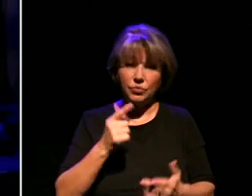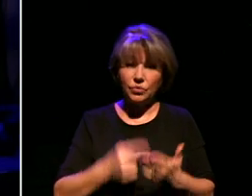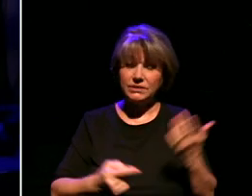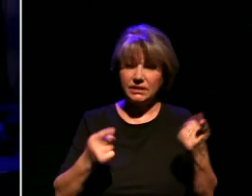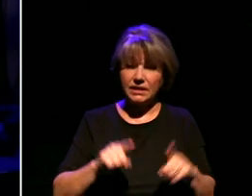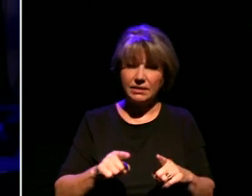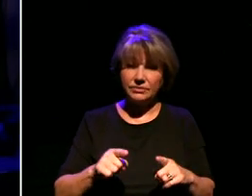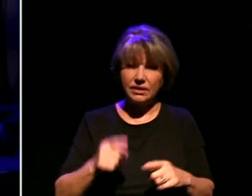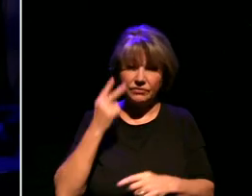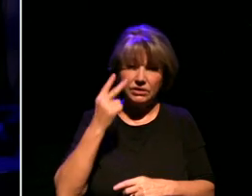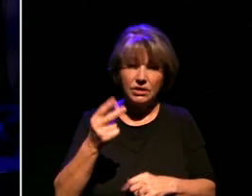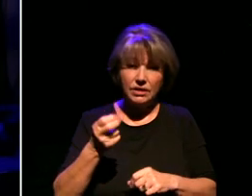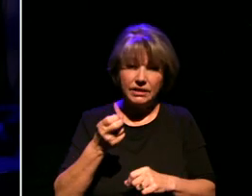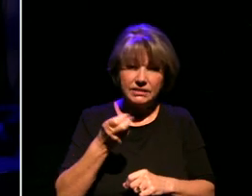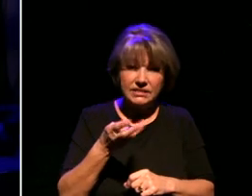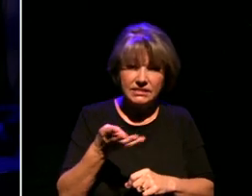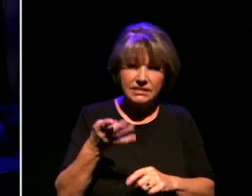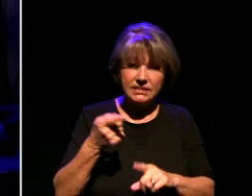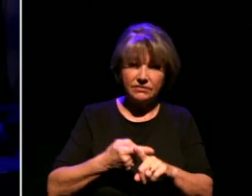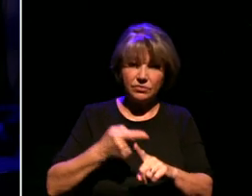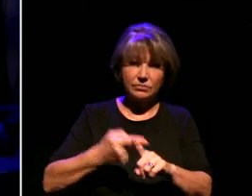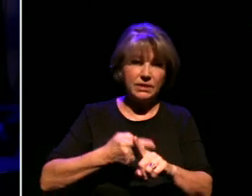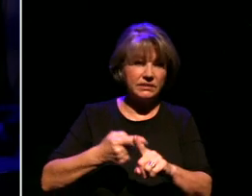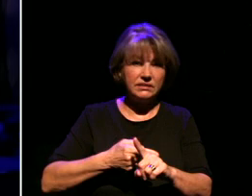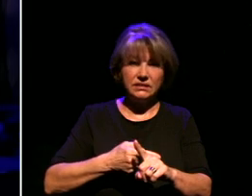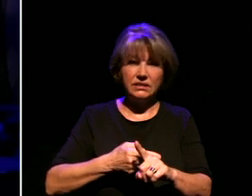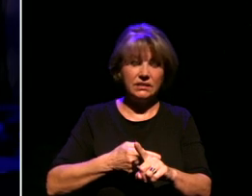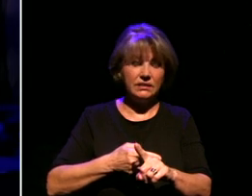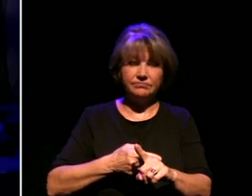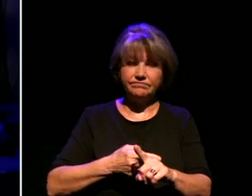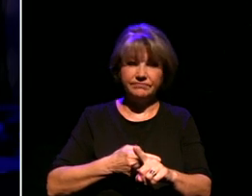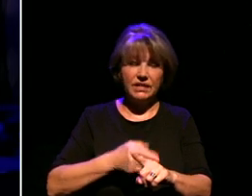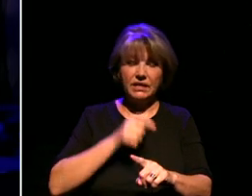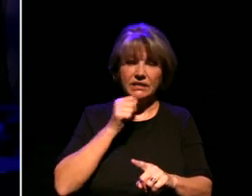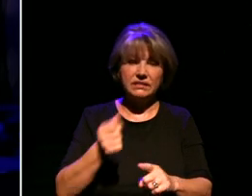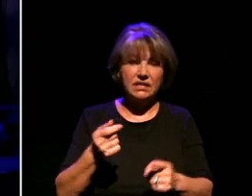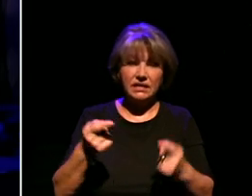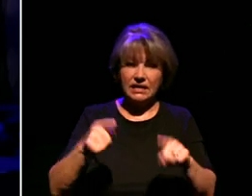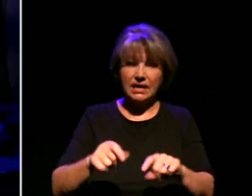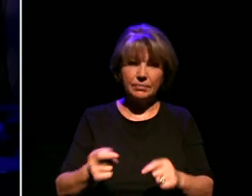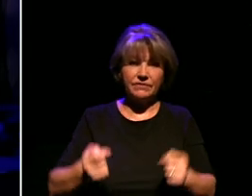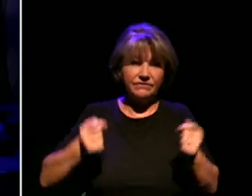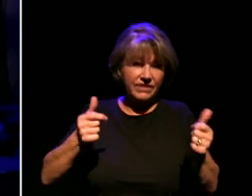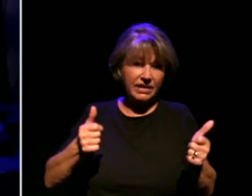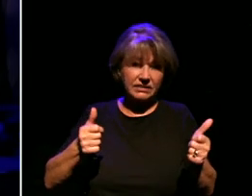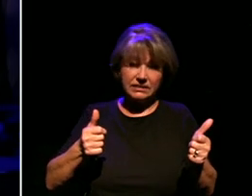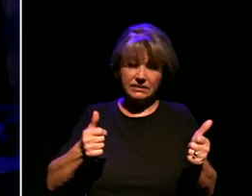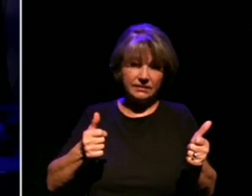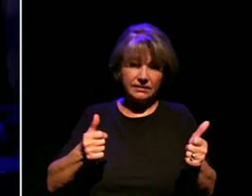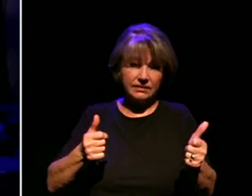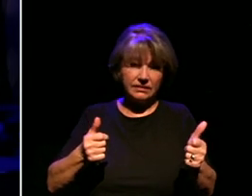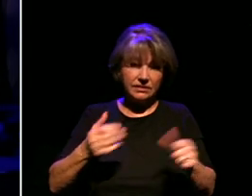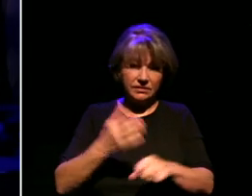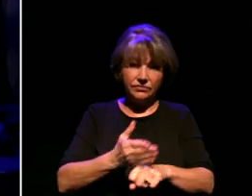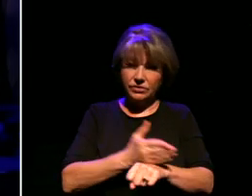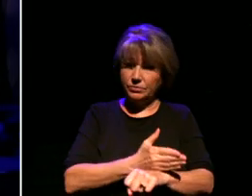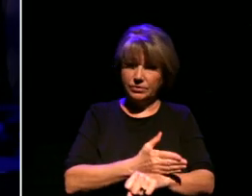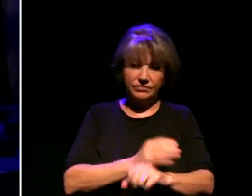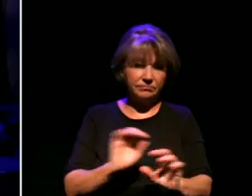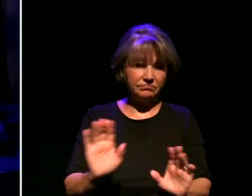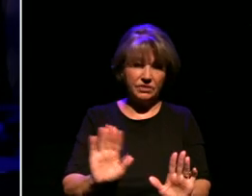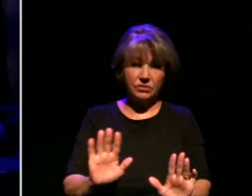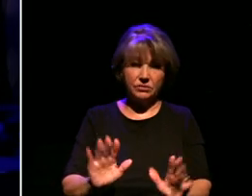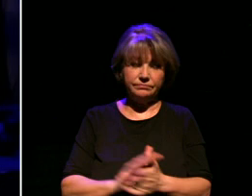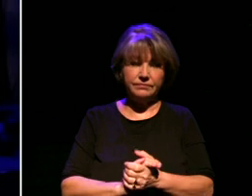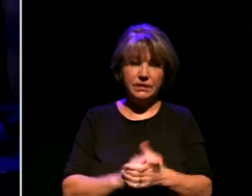months, it doesn't look like things are just going to snap back and everything's going to be perfect. And so that's why this